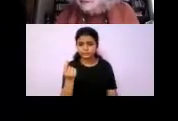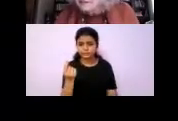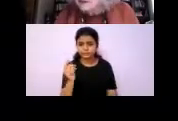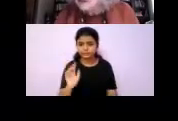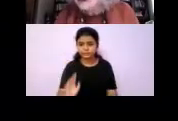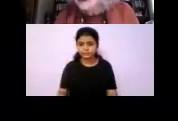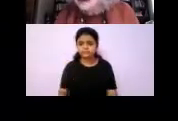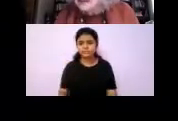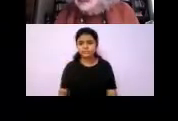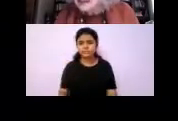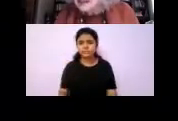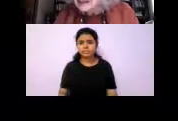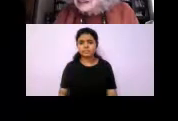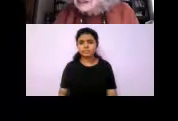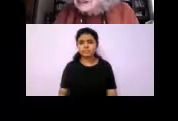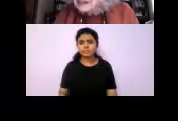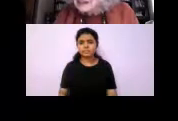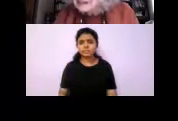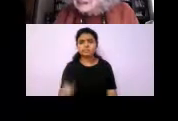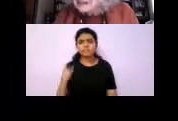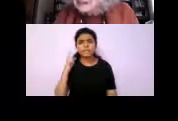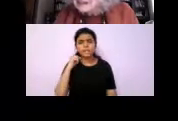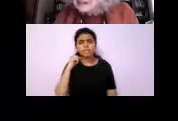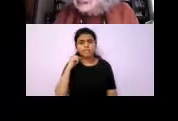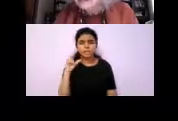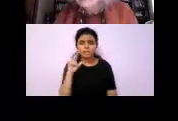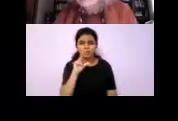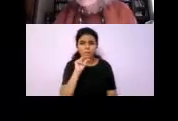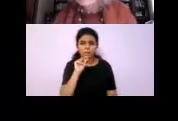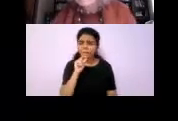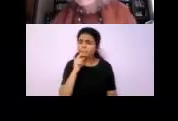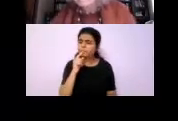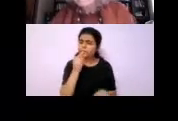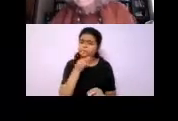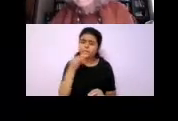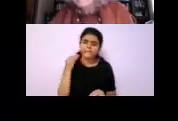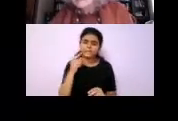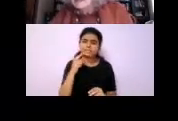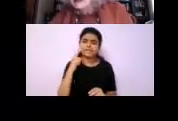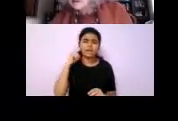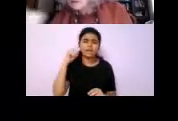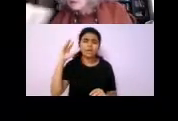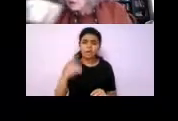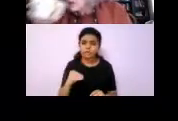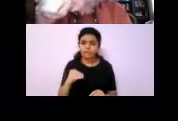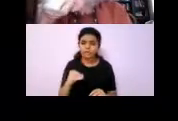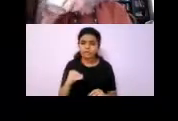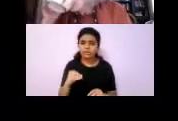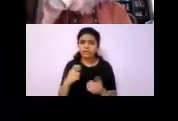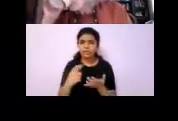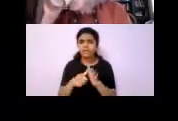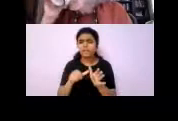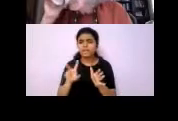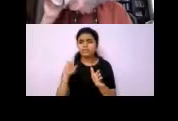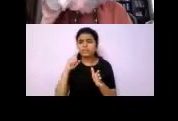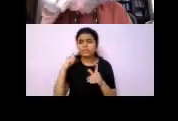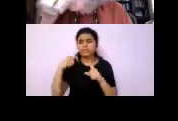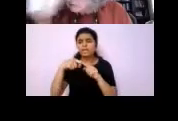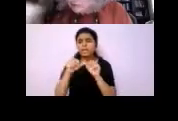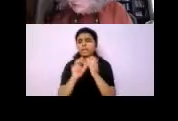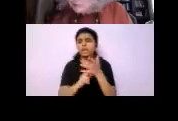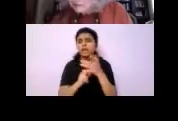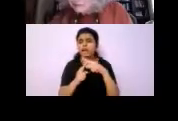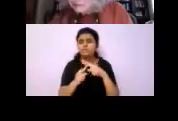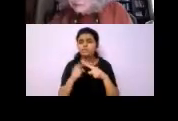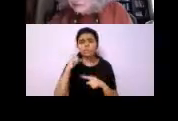does anyone know? Somebody has their mics on. Would you please switch them off? I think somebody called Ravikant has his mic on. Would you please